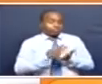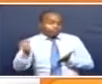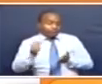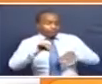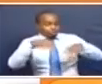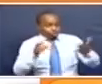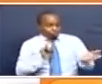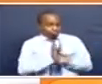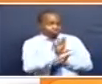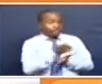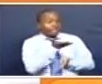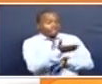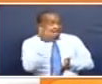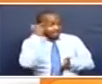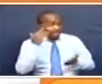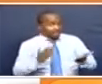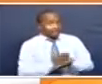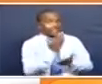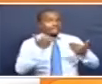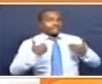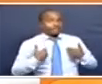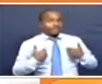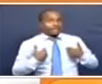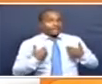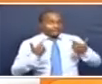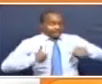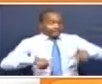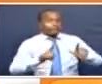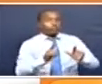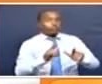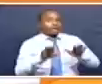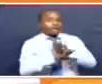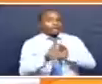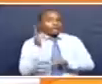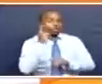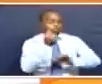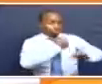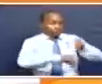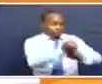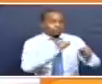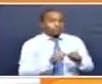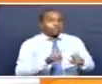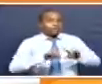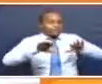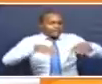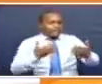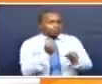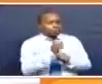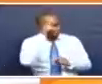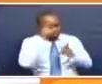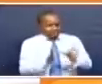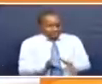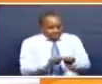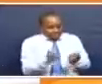I think he's got a right and, you know, is allowed under the law to take action. Mm-hmm. But how then do governors deal with this situation